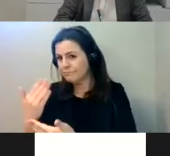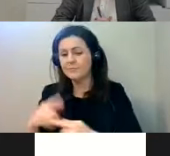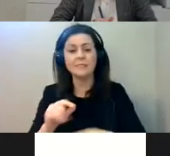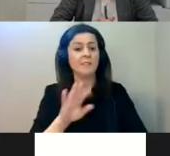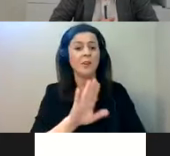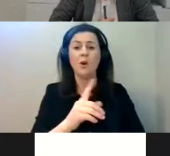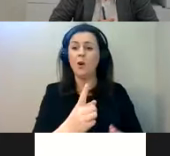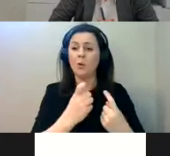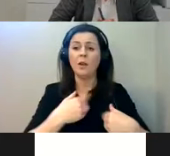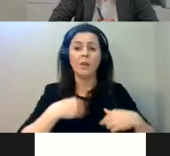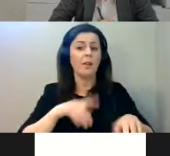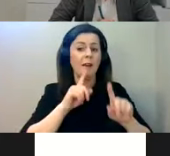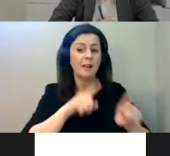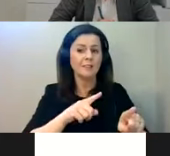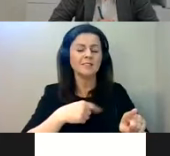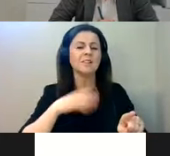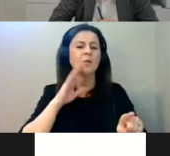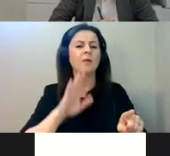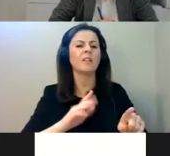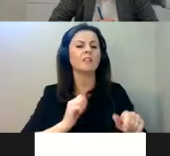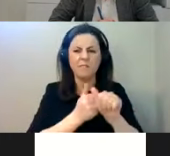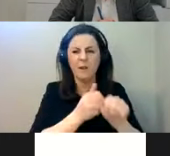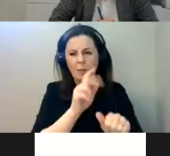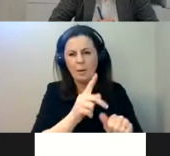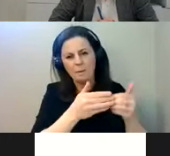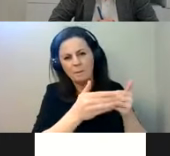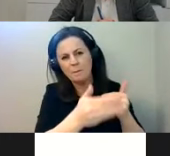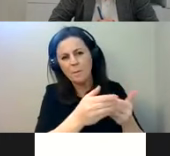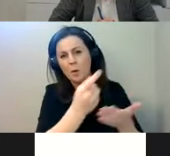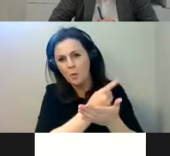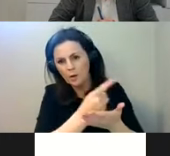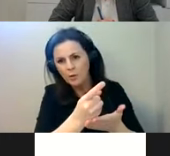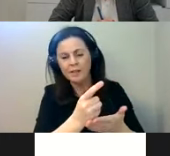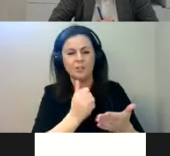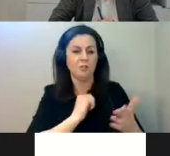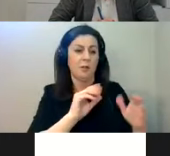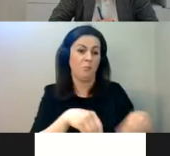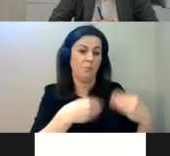try to follow up within the next week or so with you to try to give you some answers to your